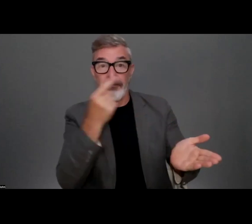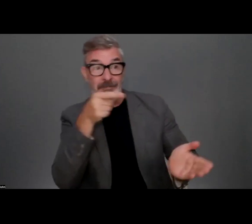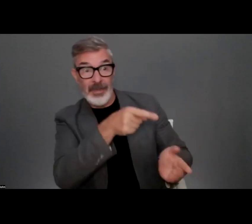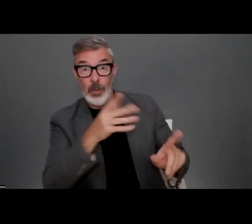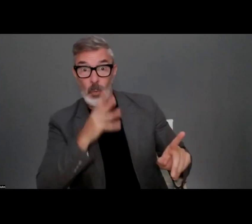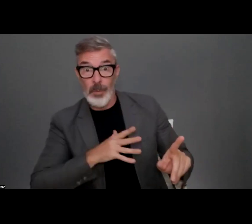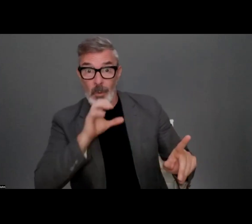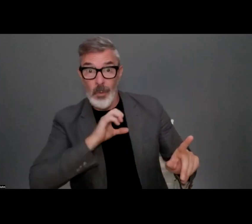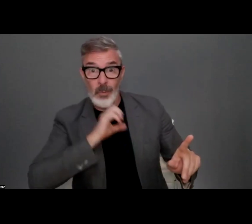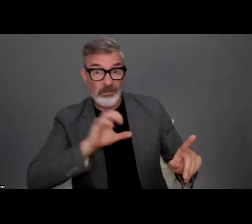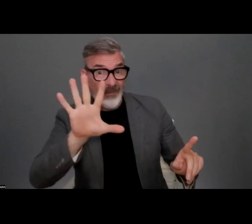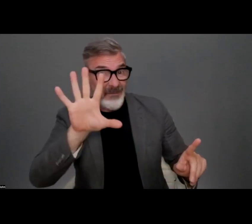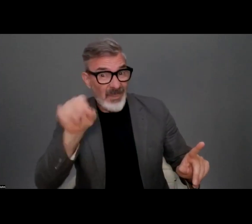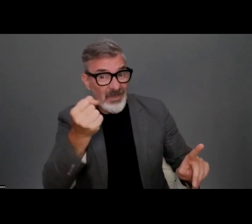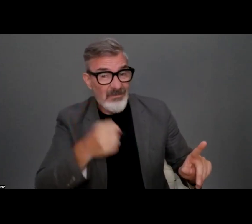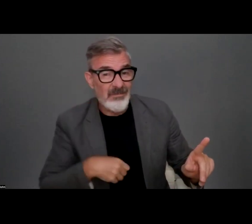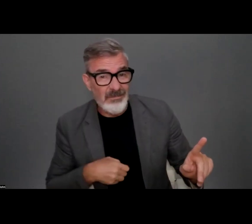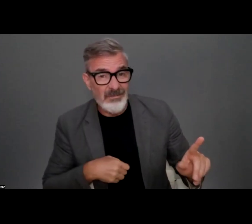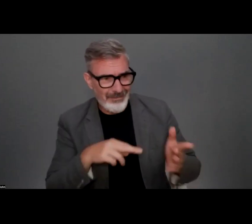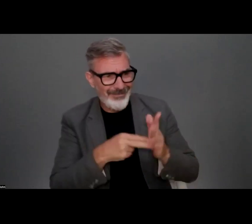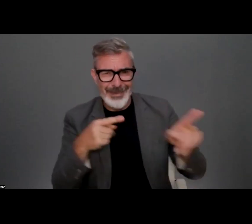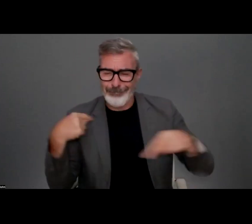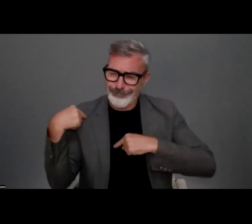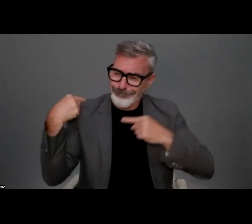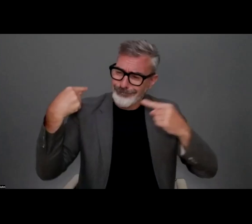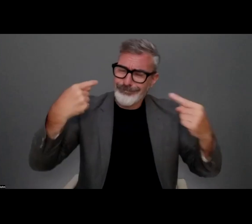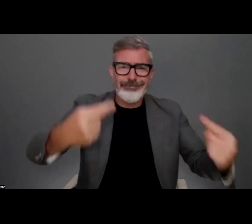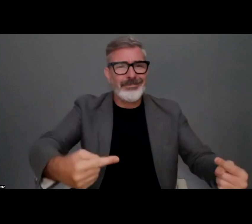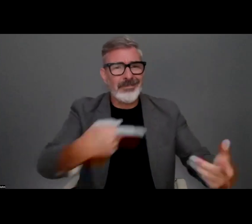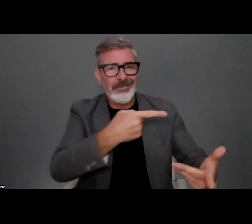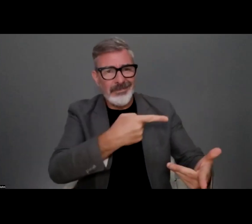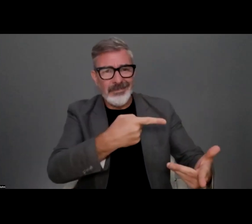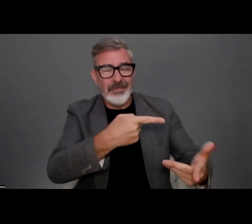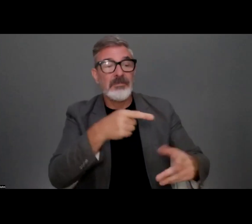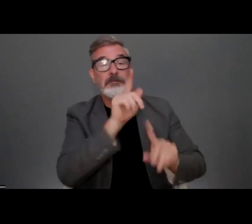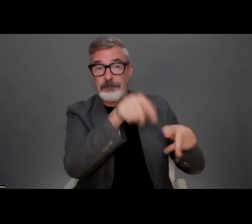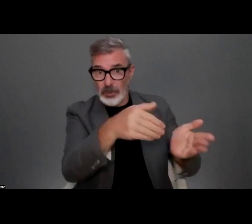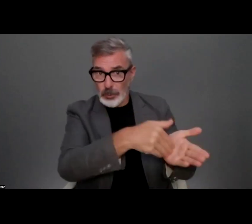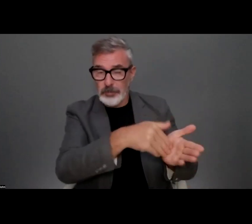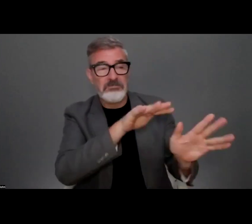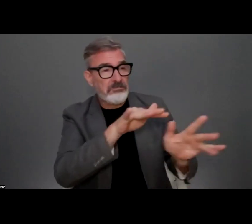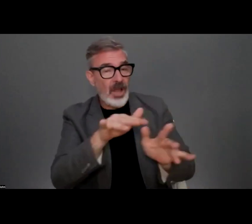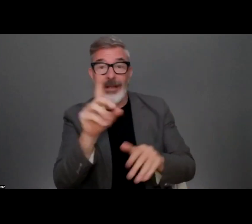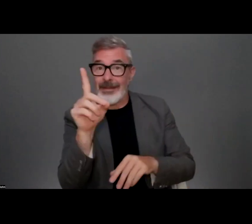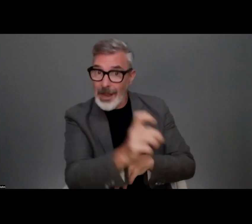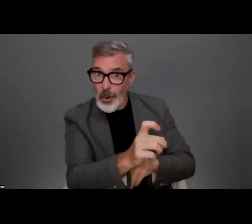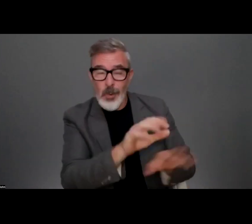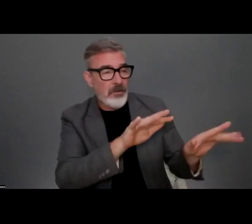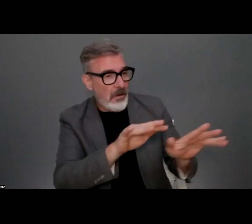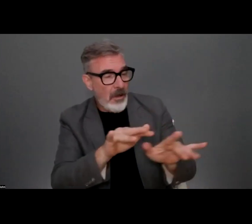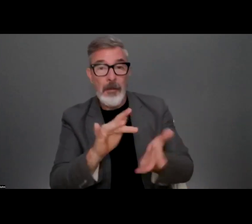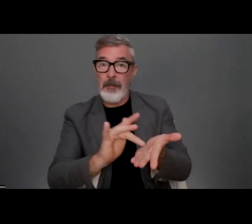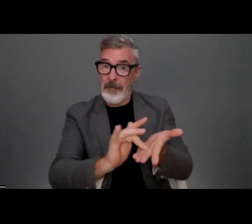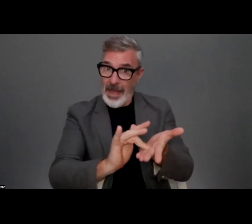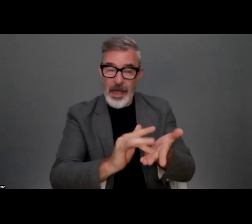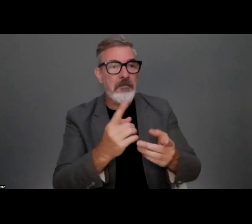So somebody who's lived with this for a very, very long time. And she got diagnosed and she got medication and she's gotten support. And she came to me